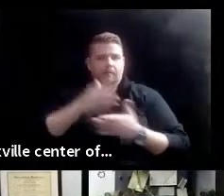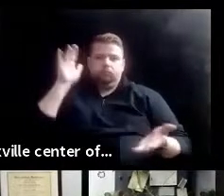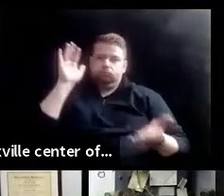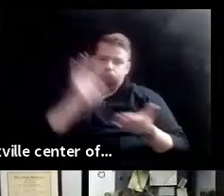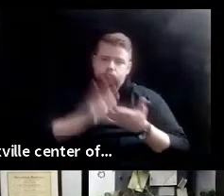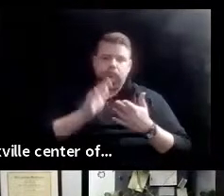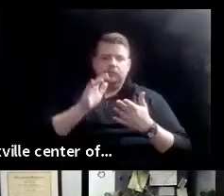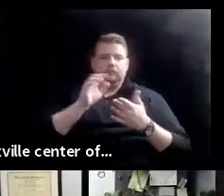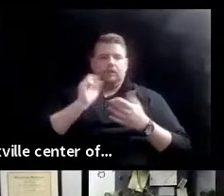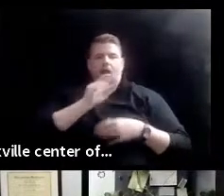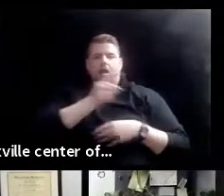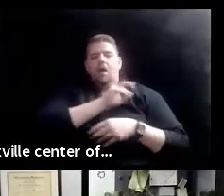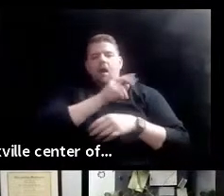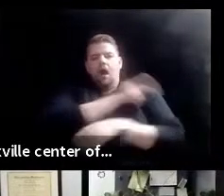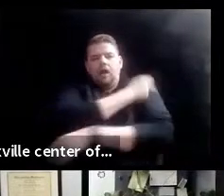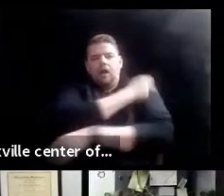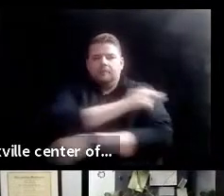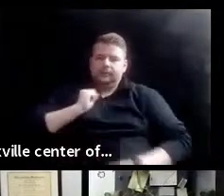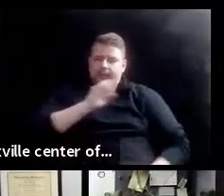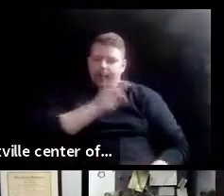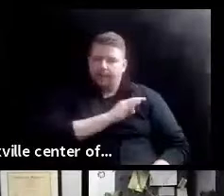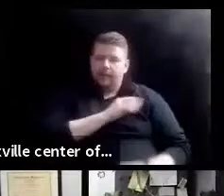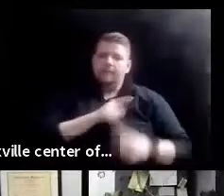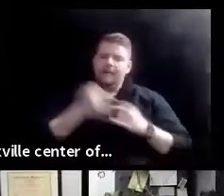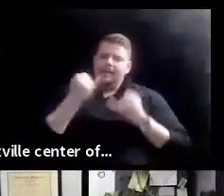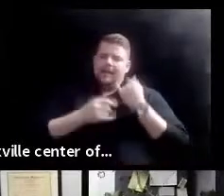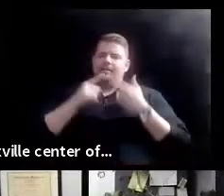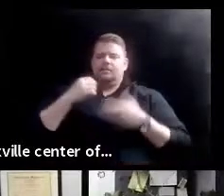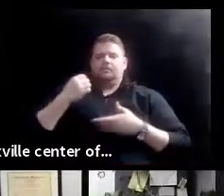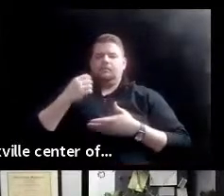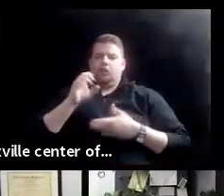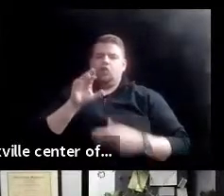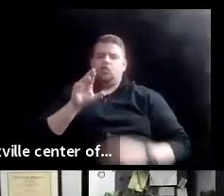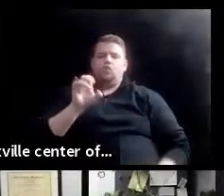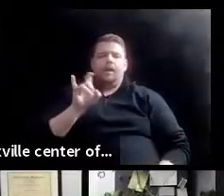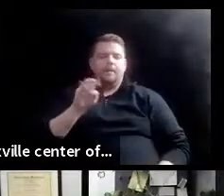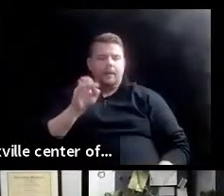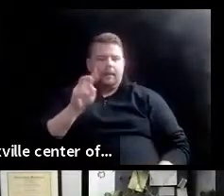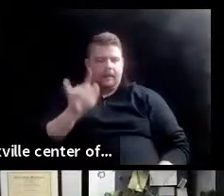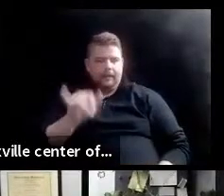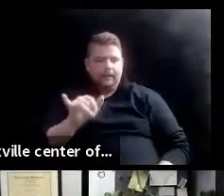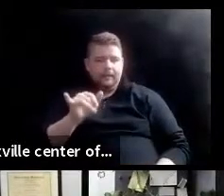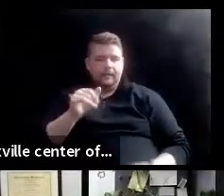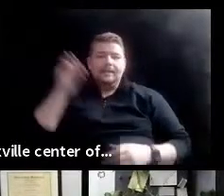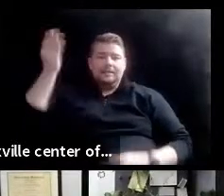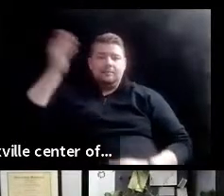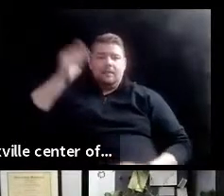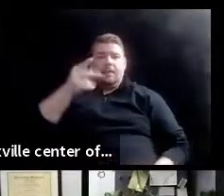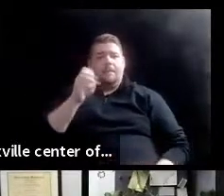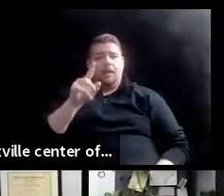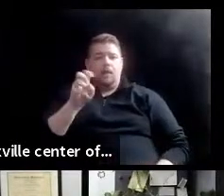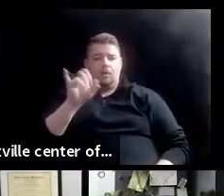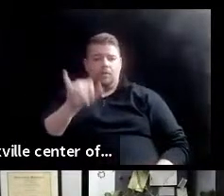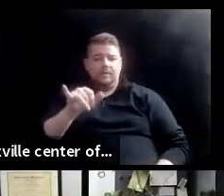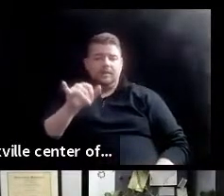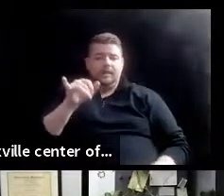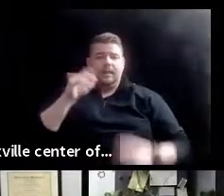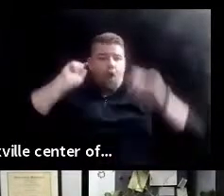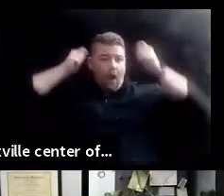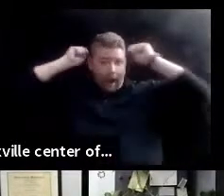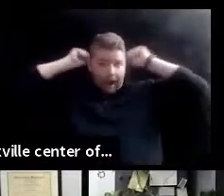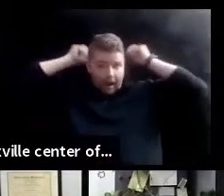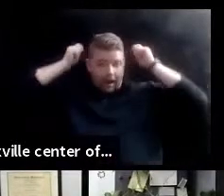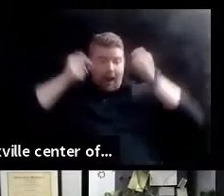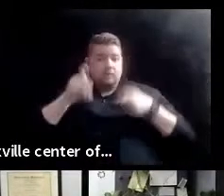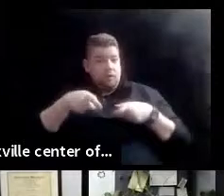staffing. But lastly, I want to talk about credibility. We've seen national leaders such as Speaker Pelosi get her hair done at a supposed to be